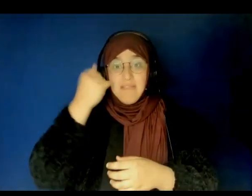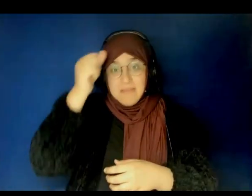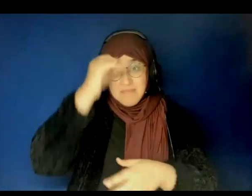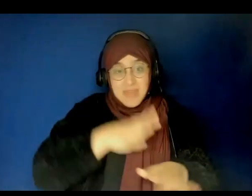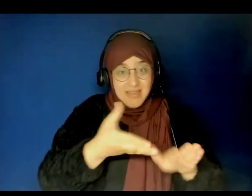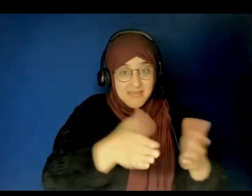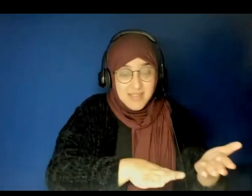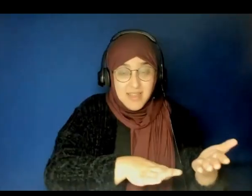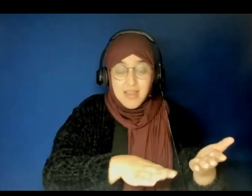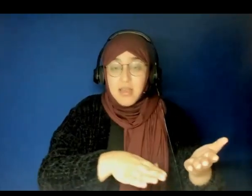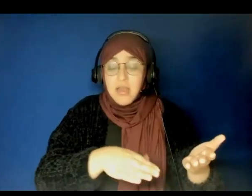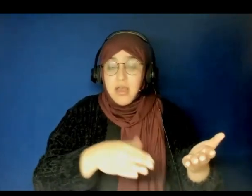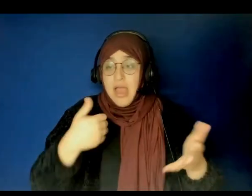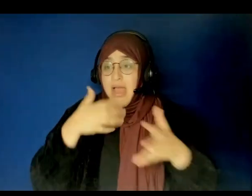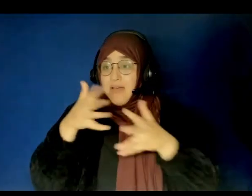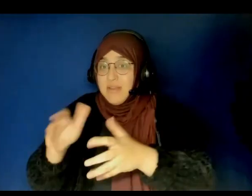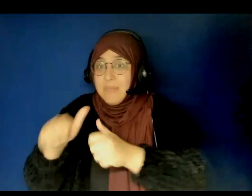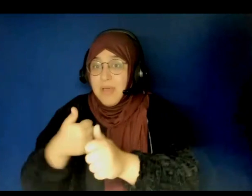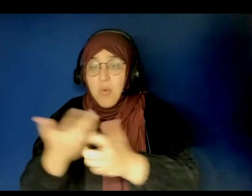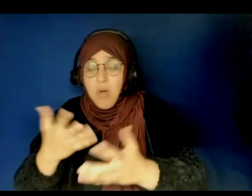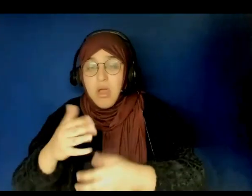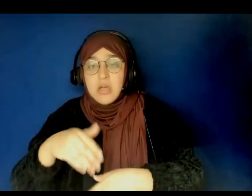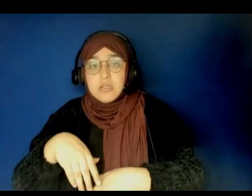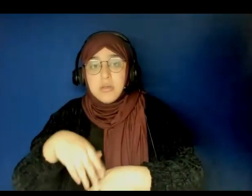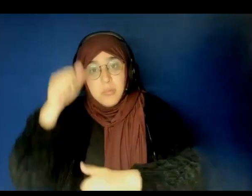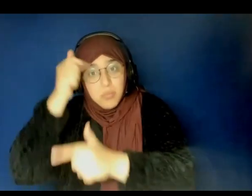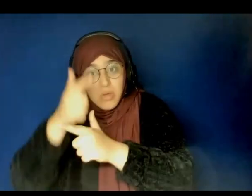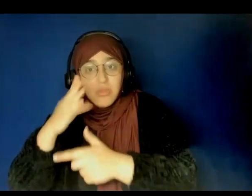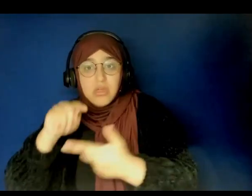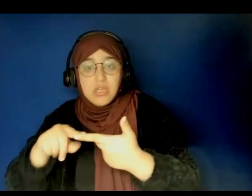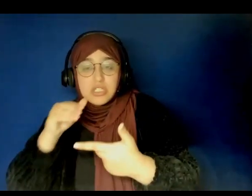brother, and then the daughter will receive more than